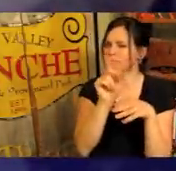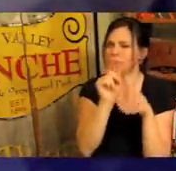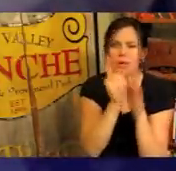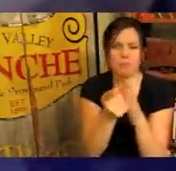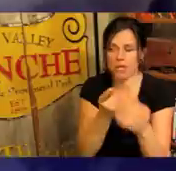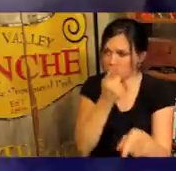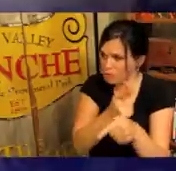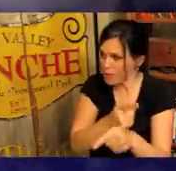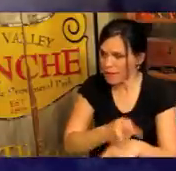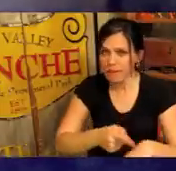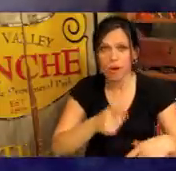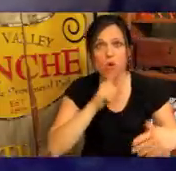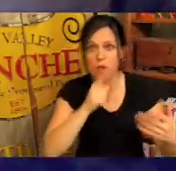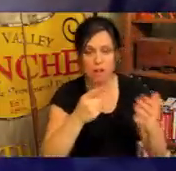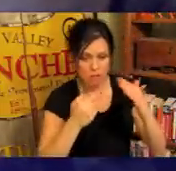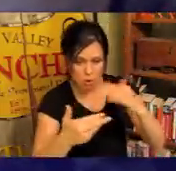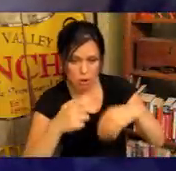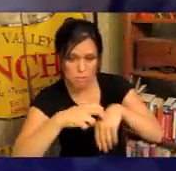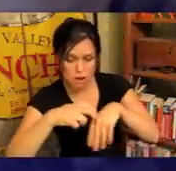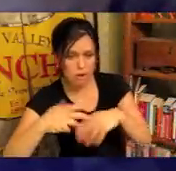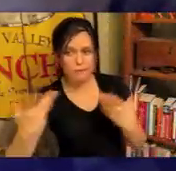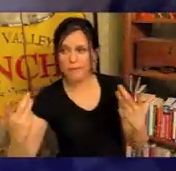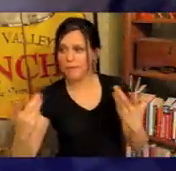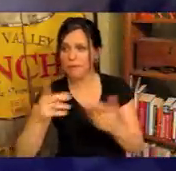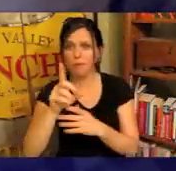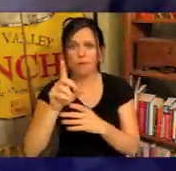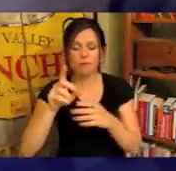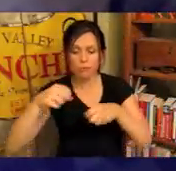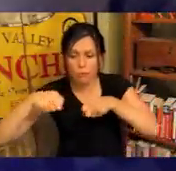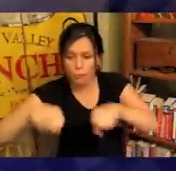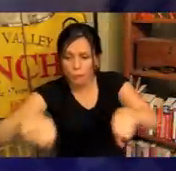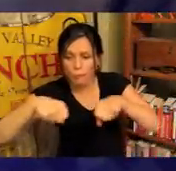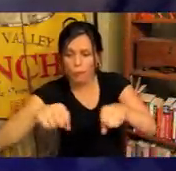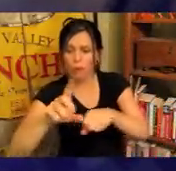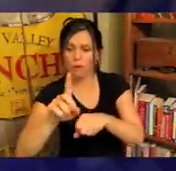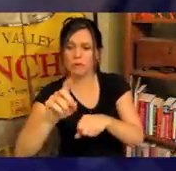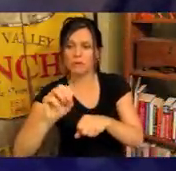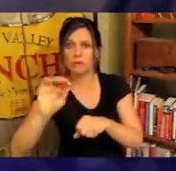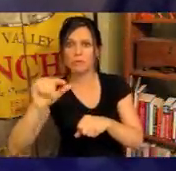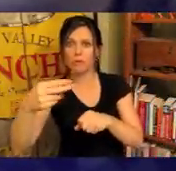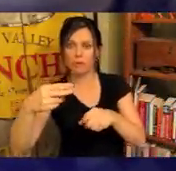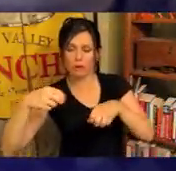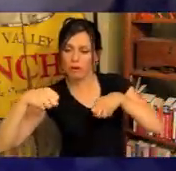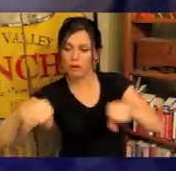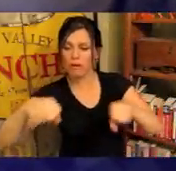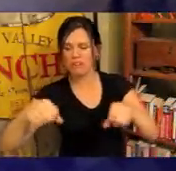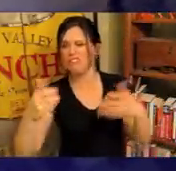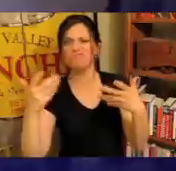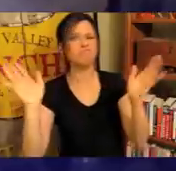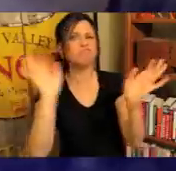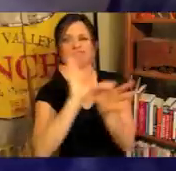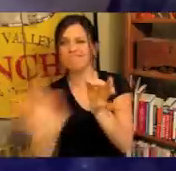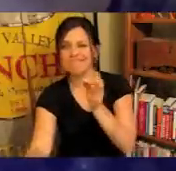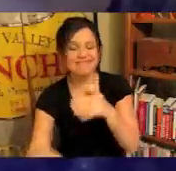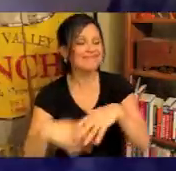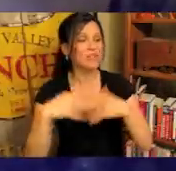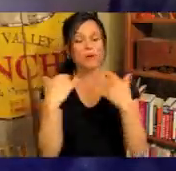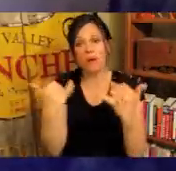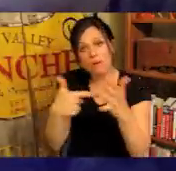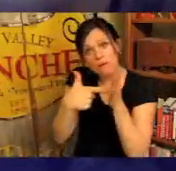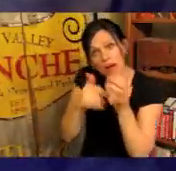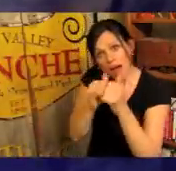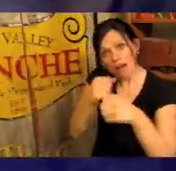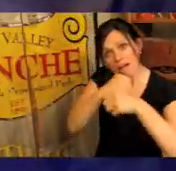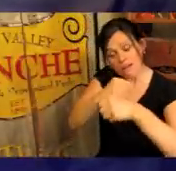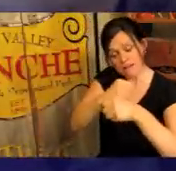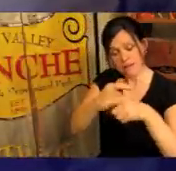is to boil the potatoes pretty much and roll it all out. It was easy. It was good. It was good. Yeah. So today we're going to show you a way to make it